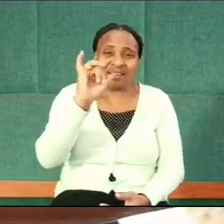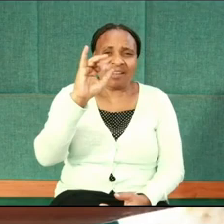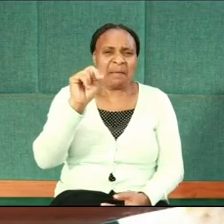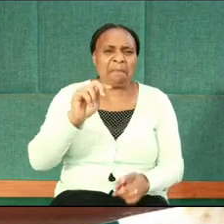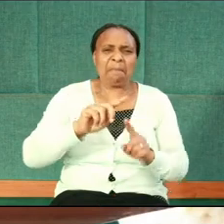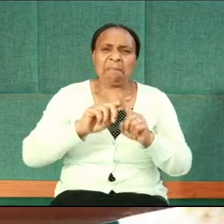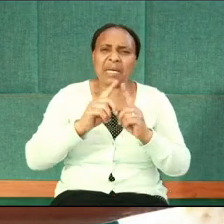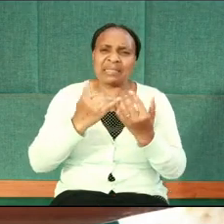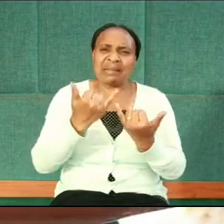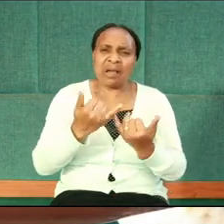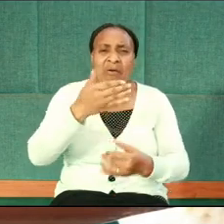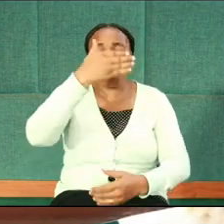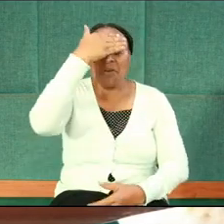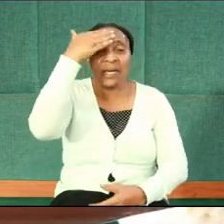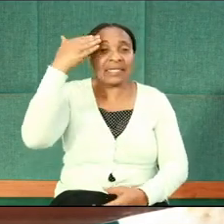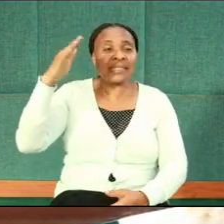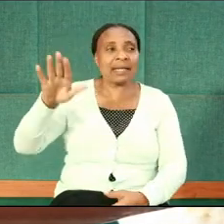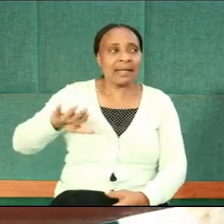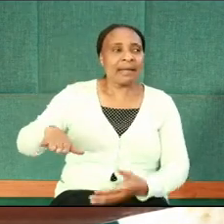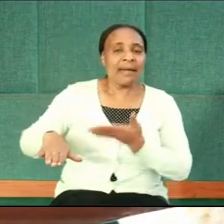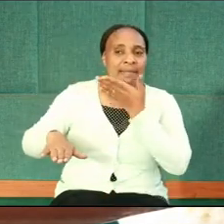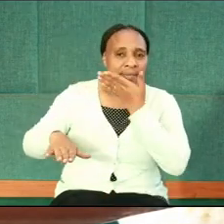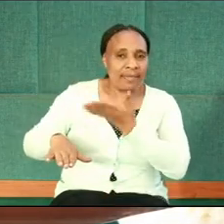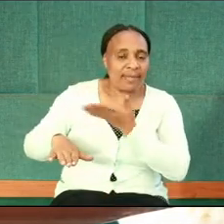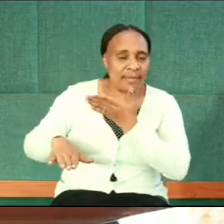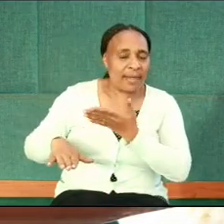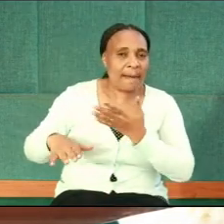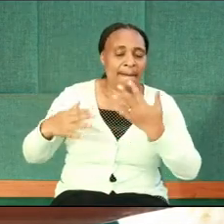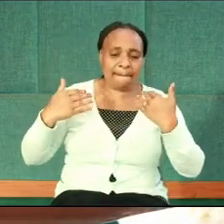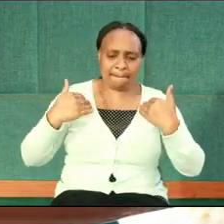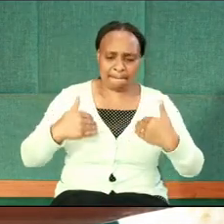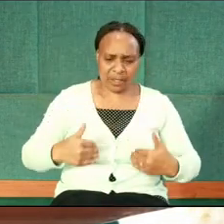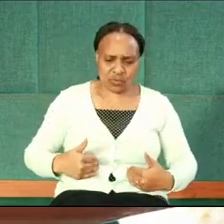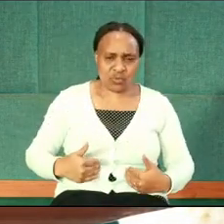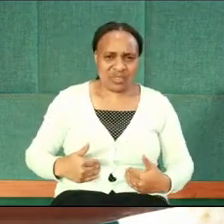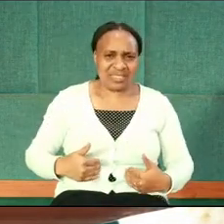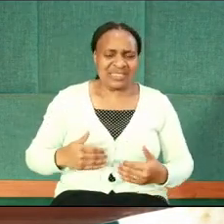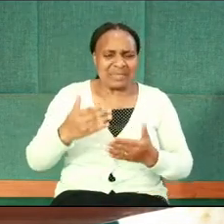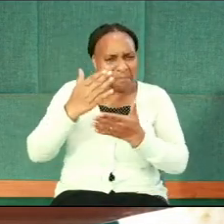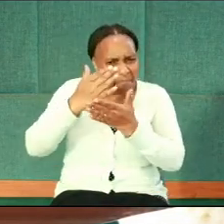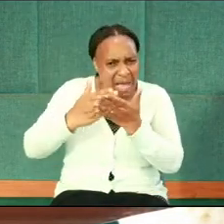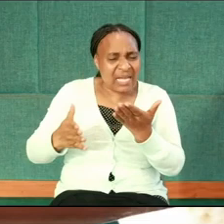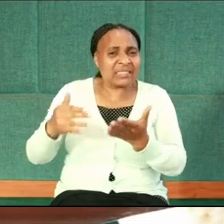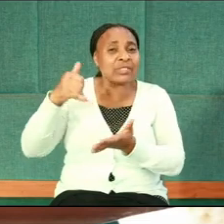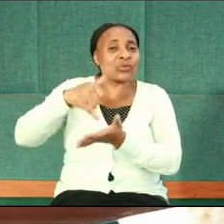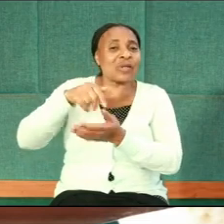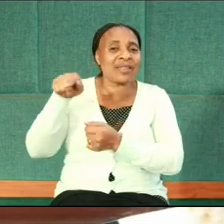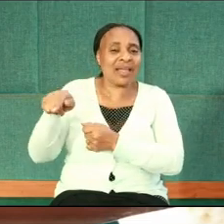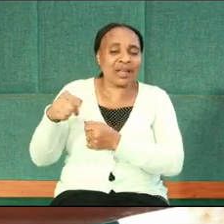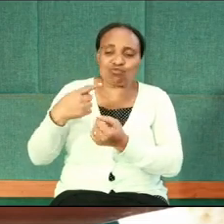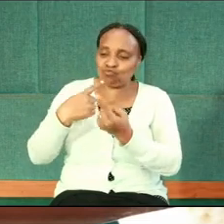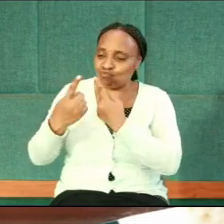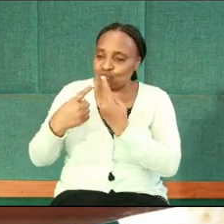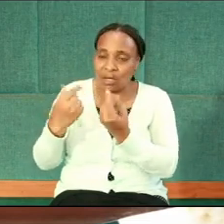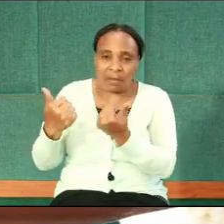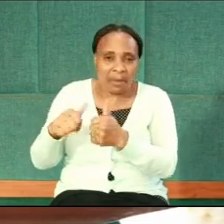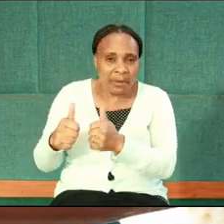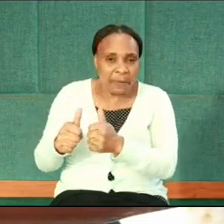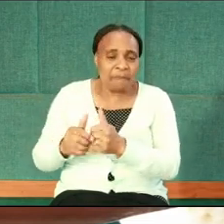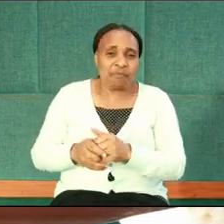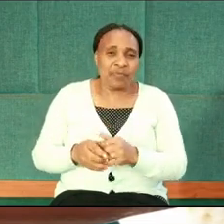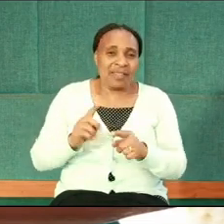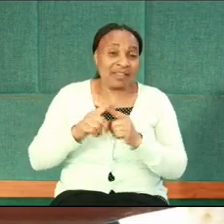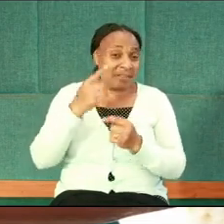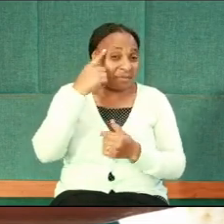forgetting that there's an area that this person is also part of it, which we have not addressed. And you realize